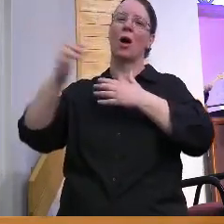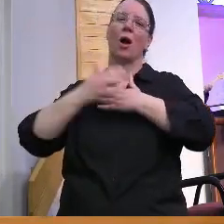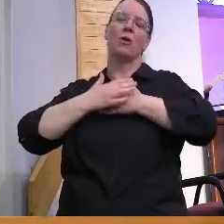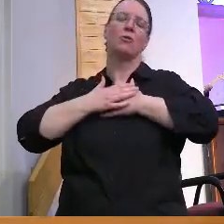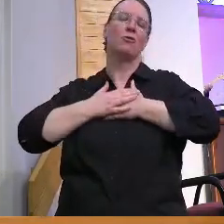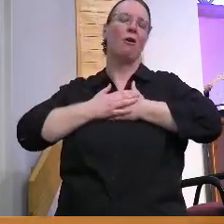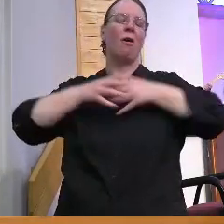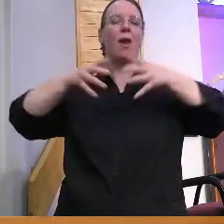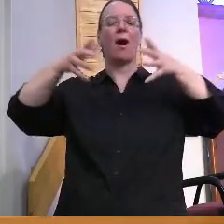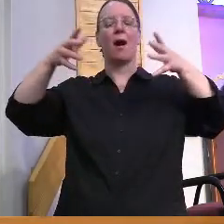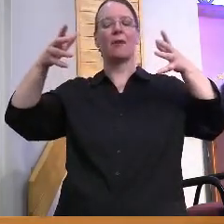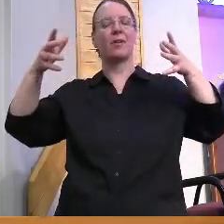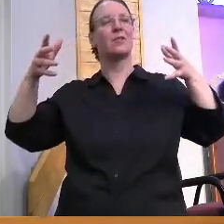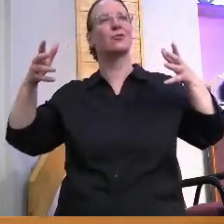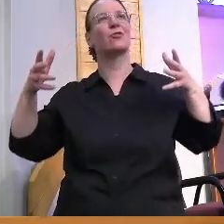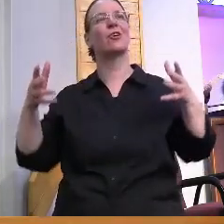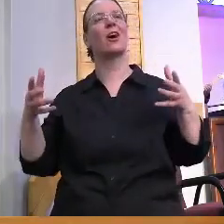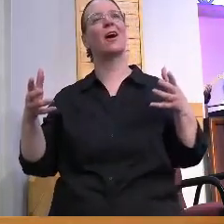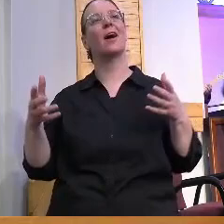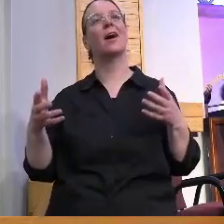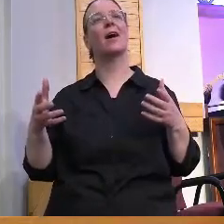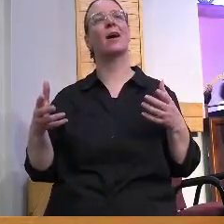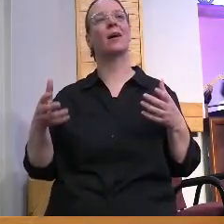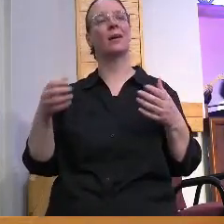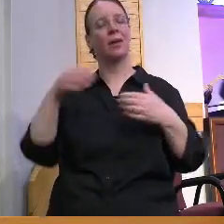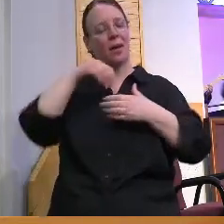love. Your love is